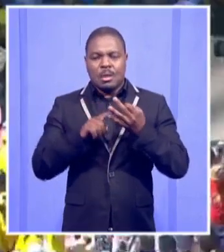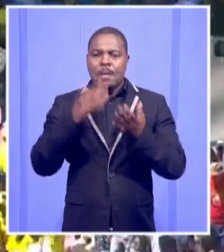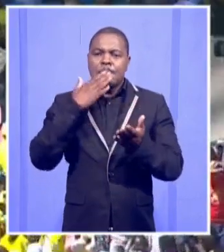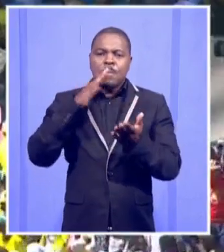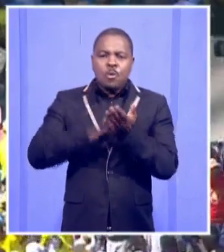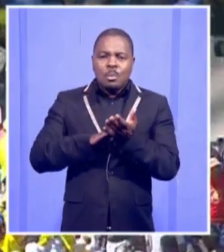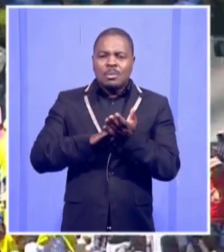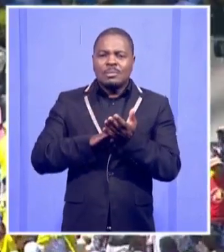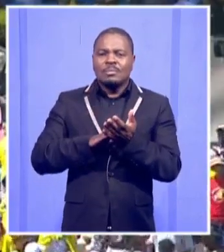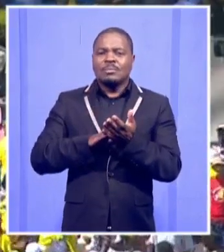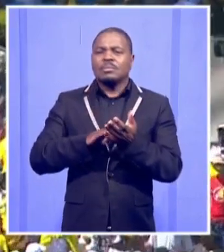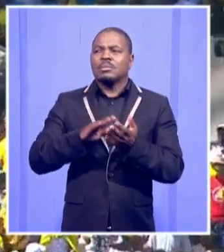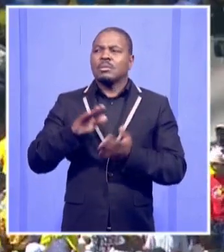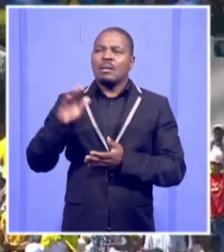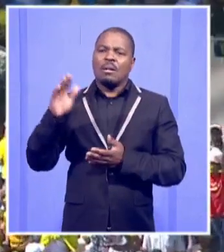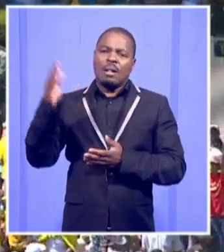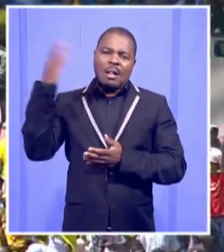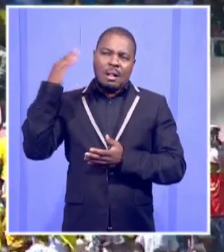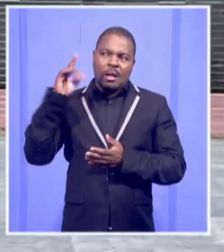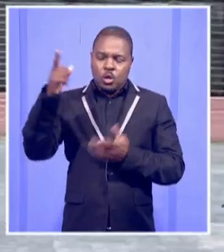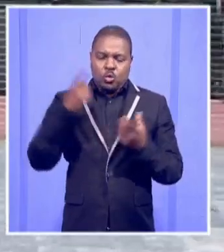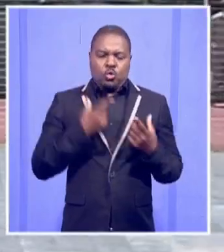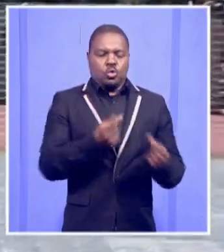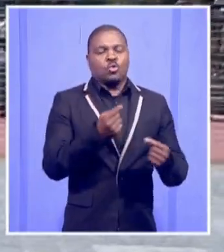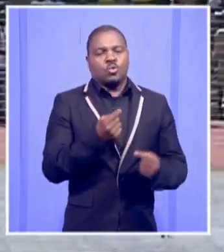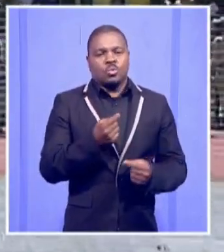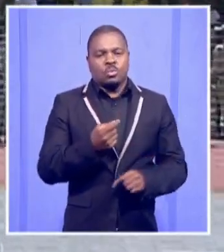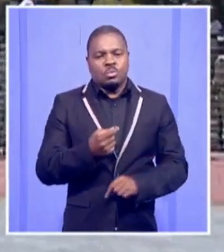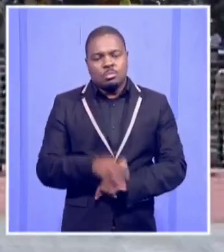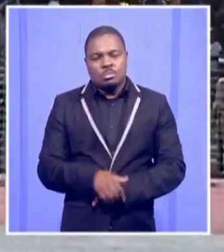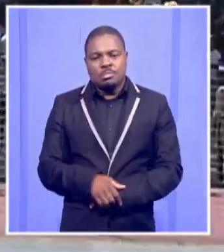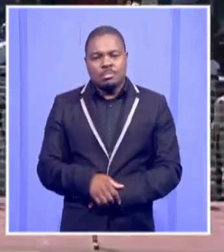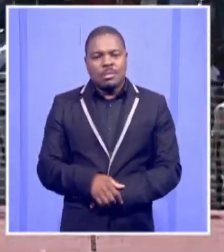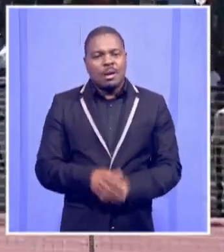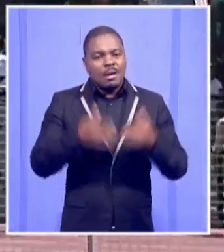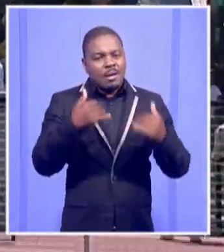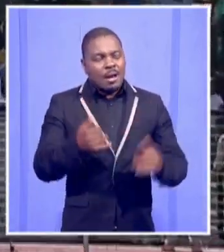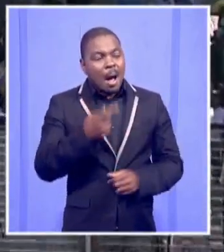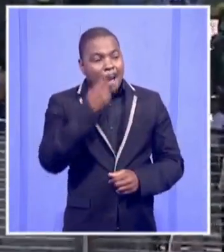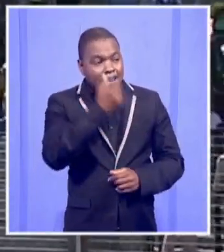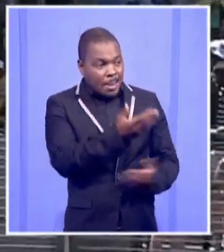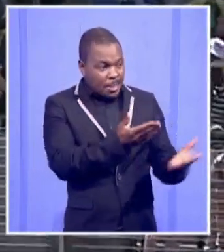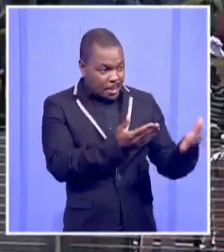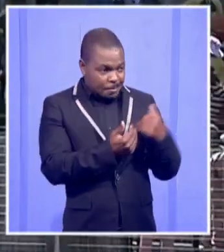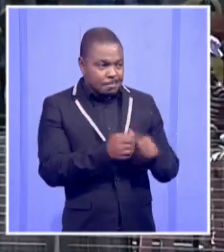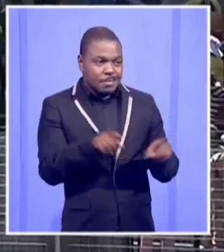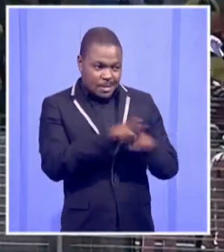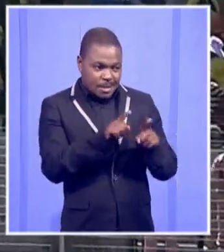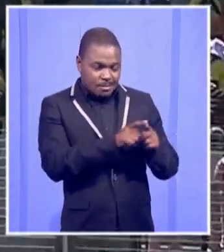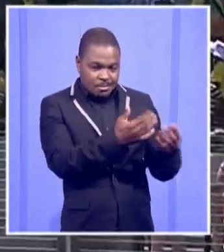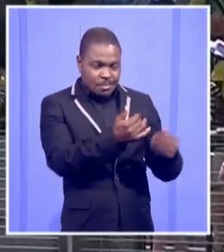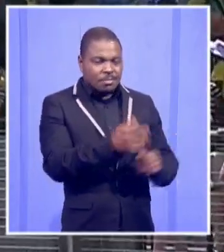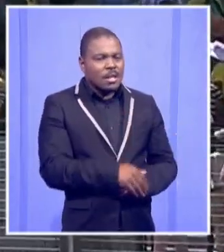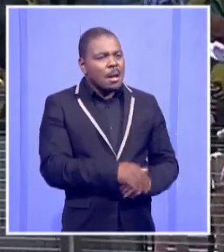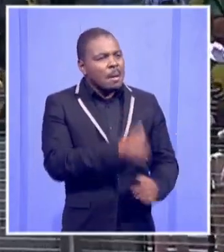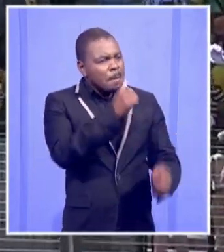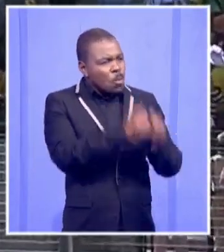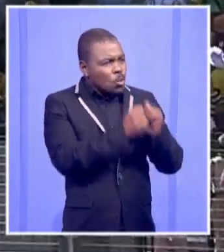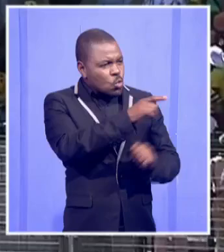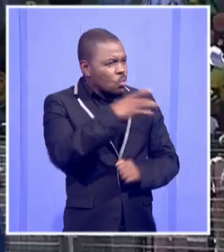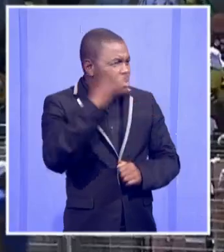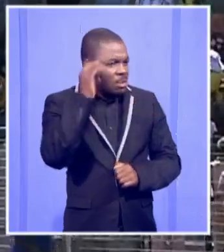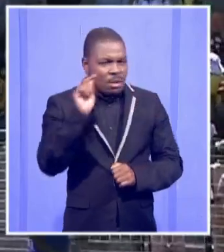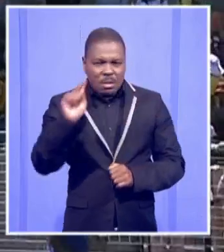were made previously. Thank you so much. Let me just bring in this gentleman also into the frame. Uthi ubazwile abangani